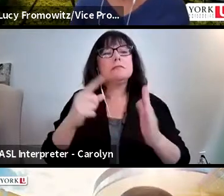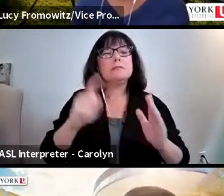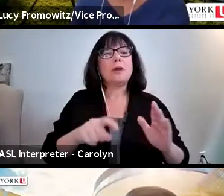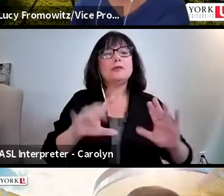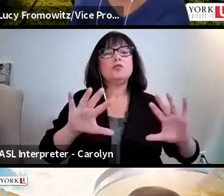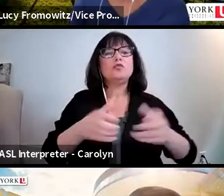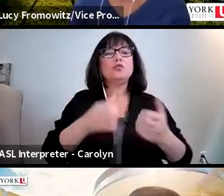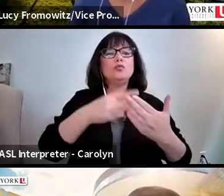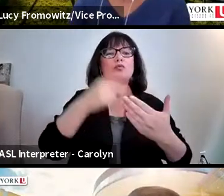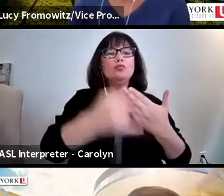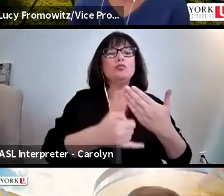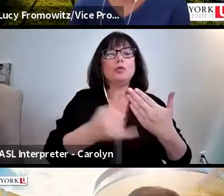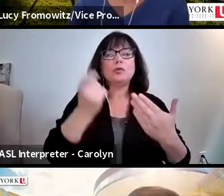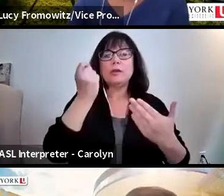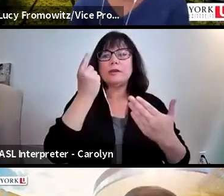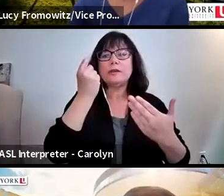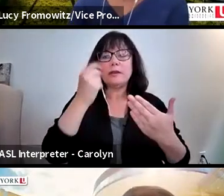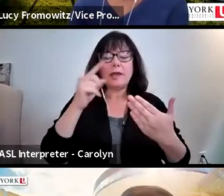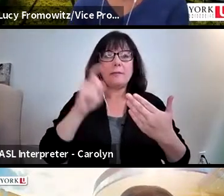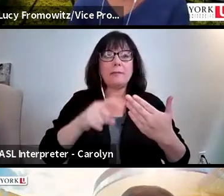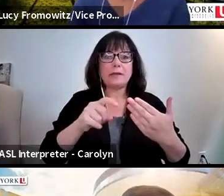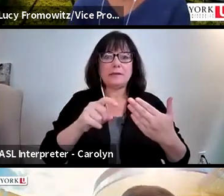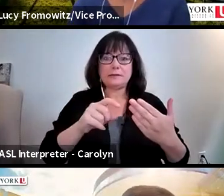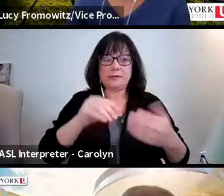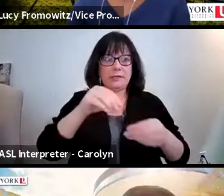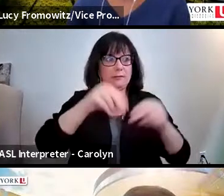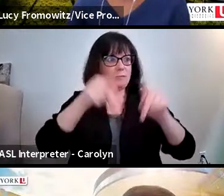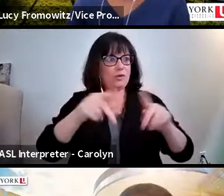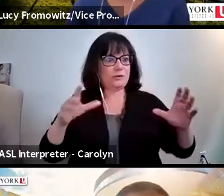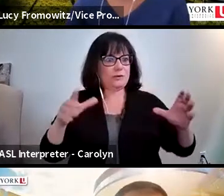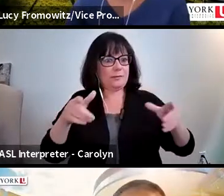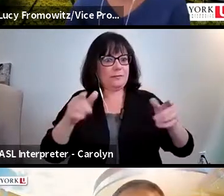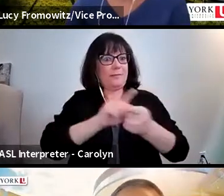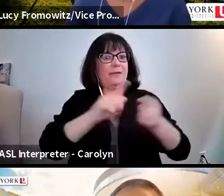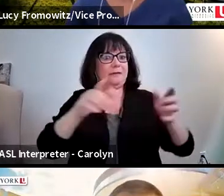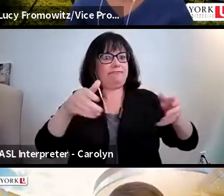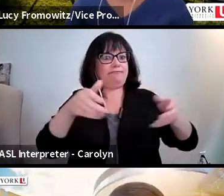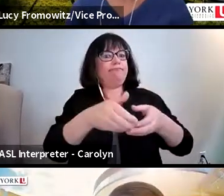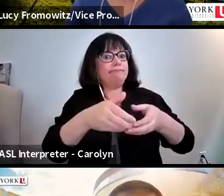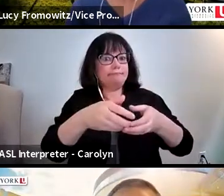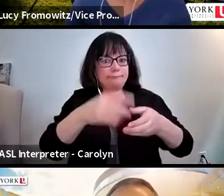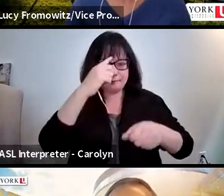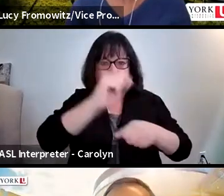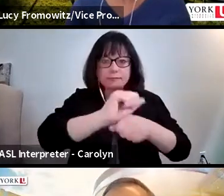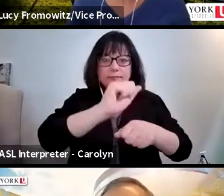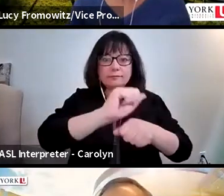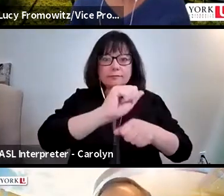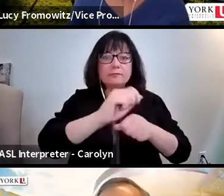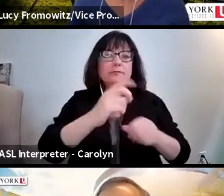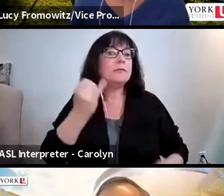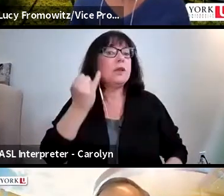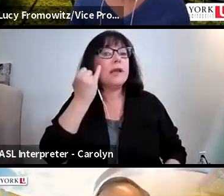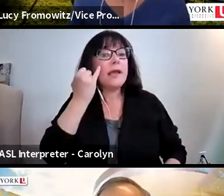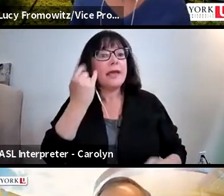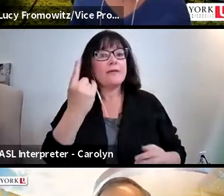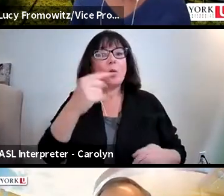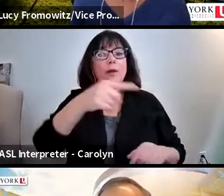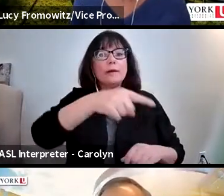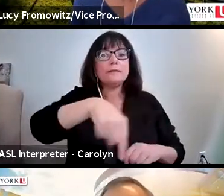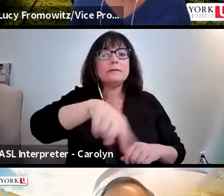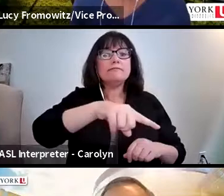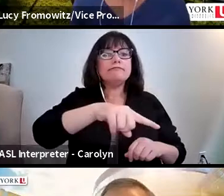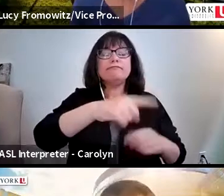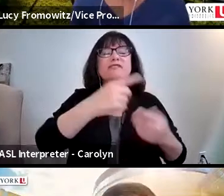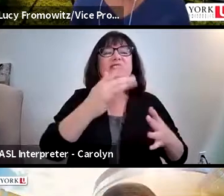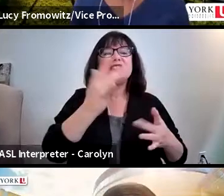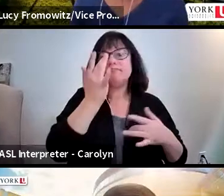outside of class. What will be the case if a member or members of the group contract COVID-19? Will there be any liabilities